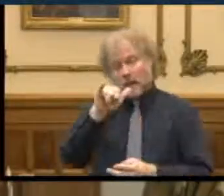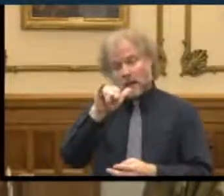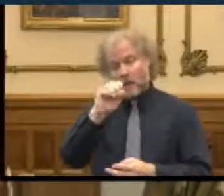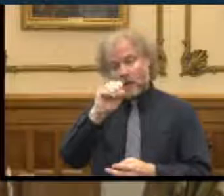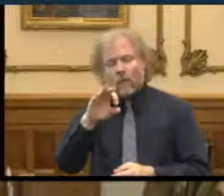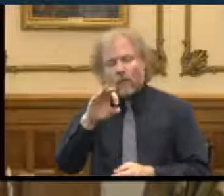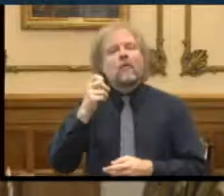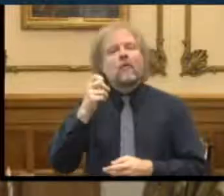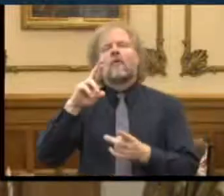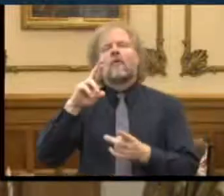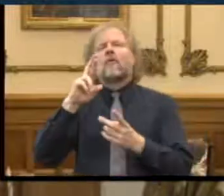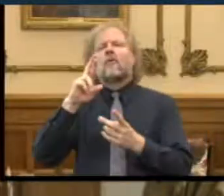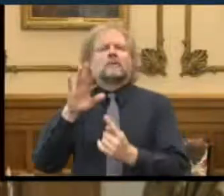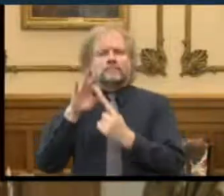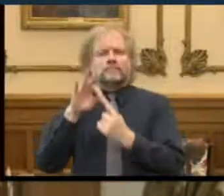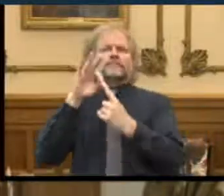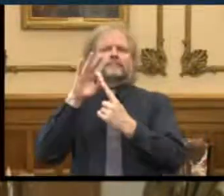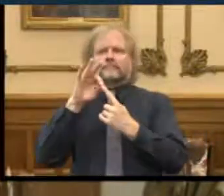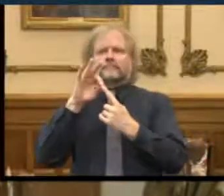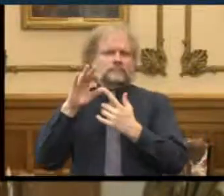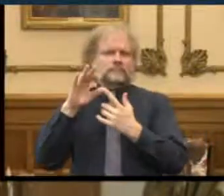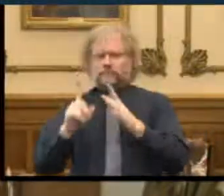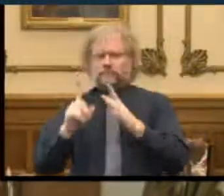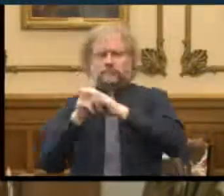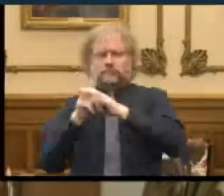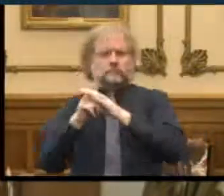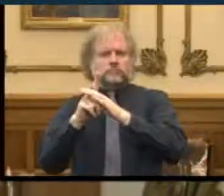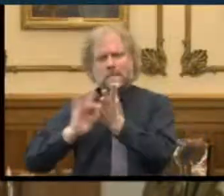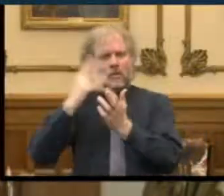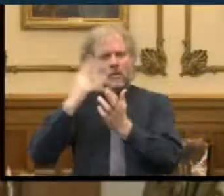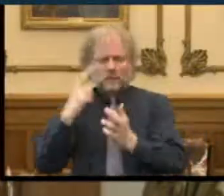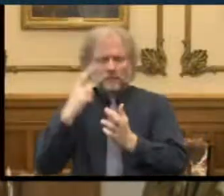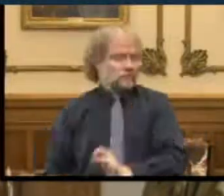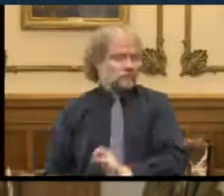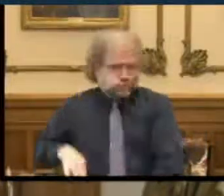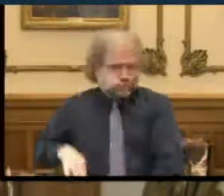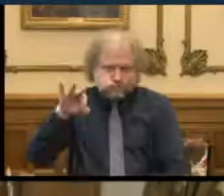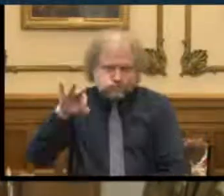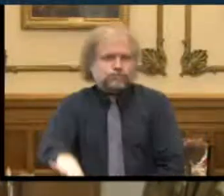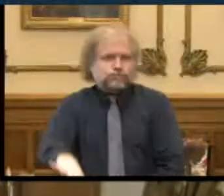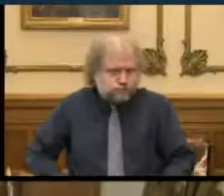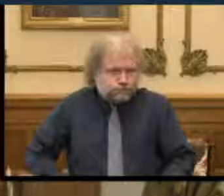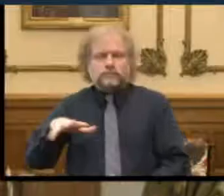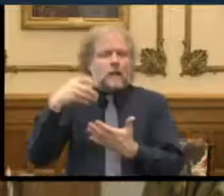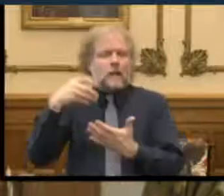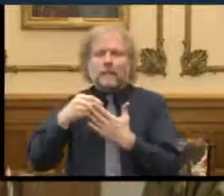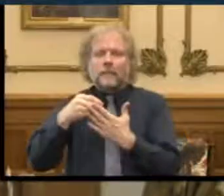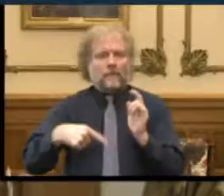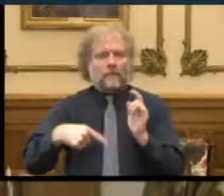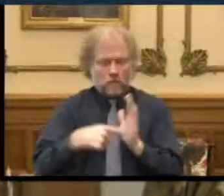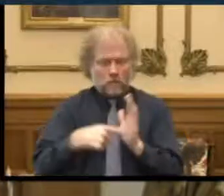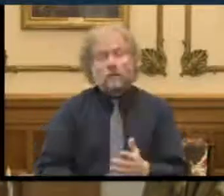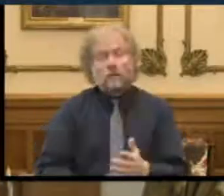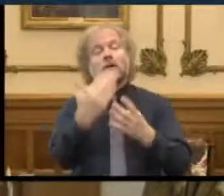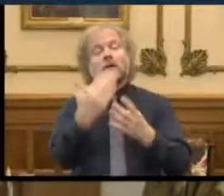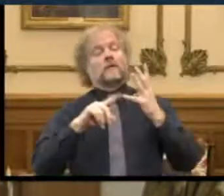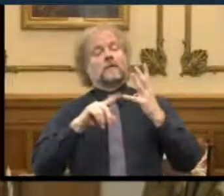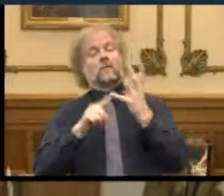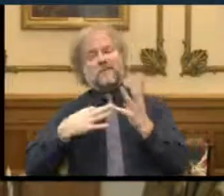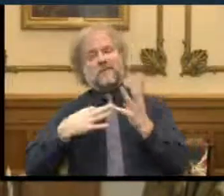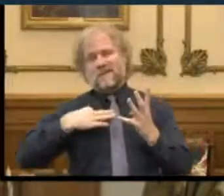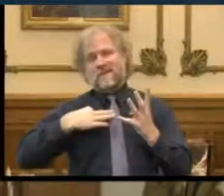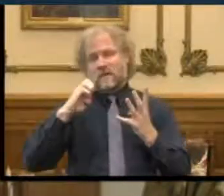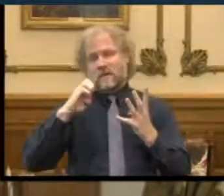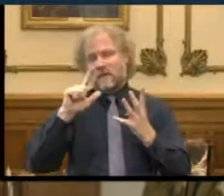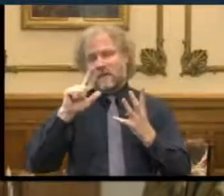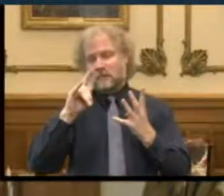an extraordinary out-of-pocket medical expenses that the household may have experienced as well. And then the fourth eligibility